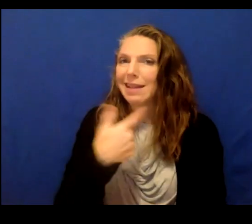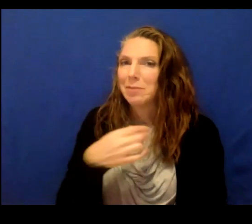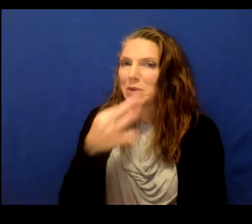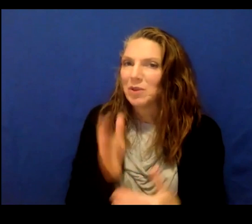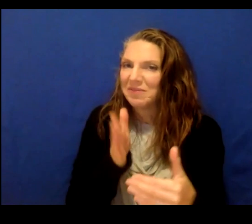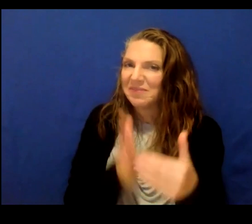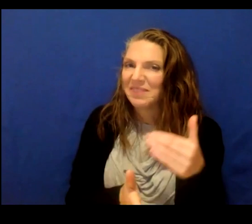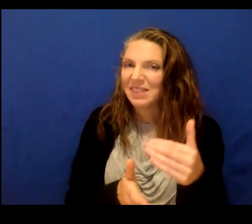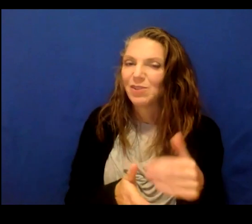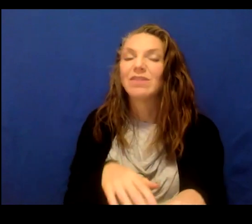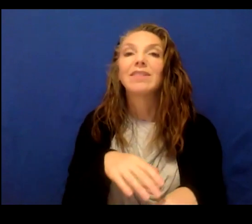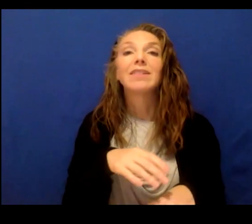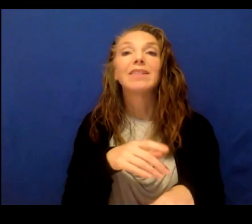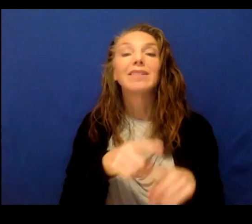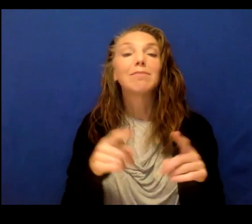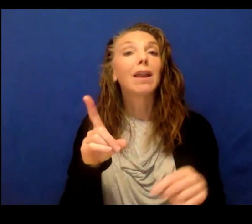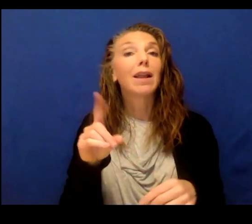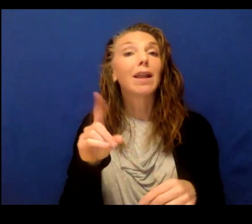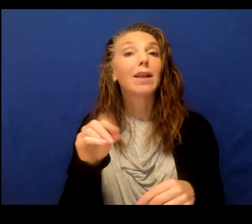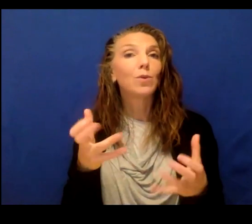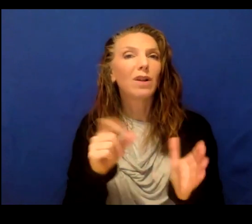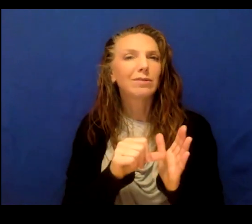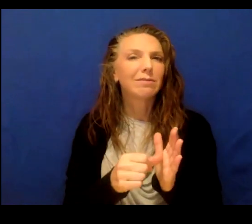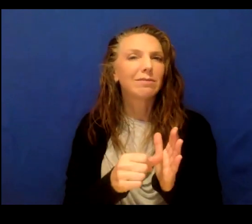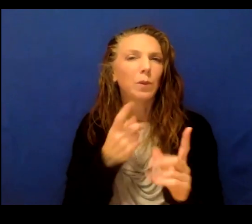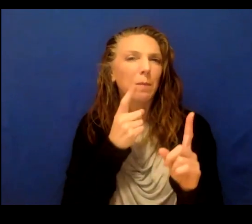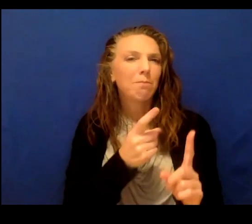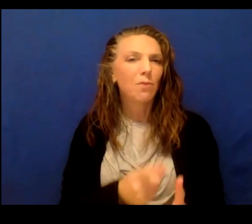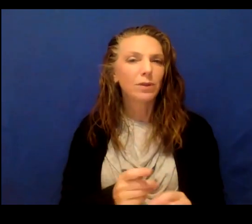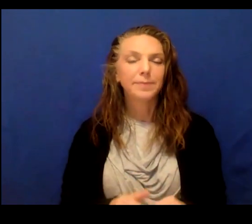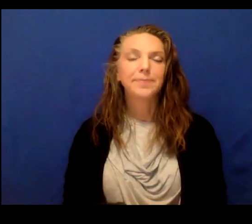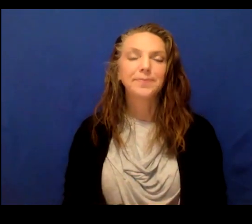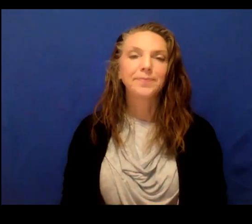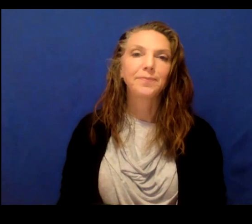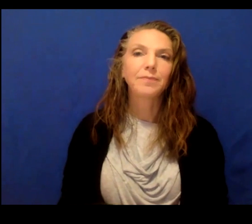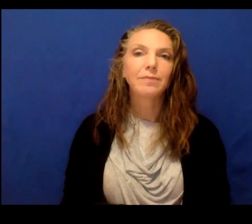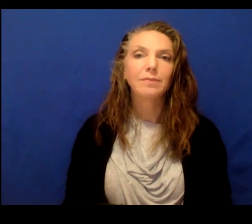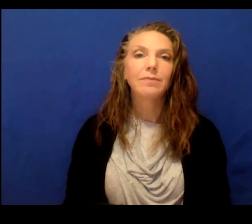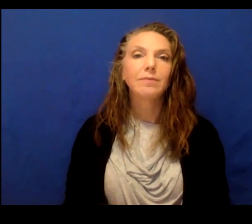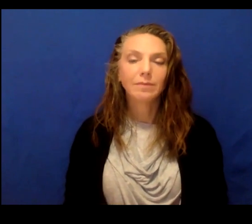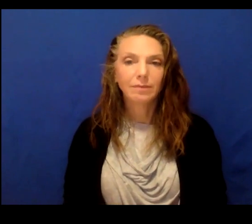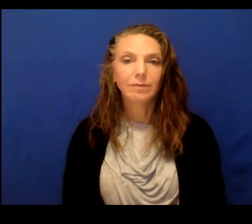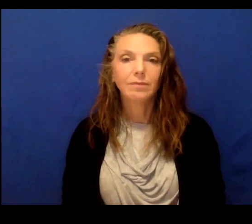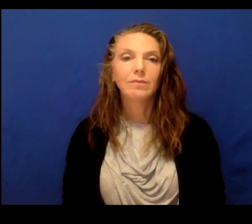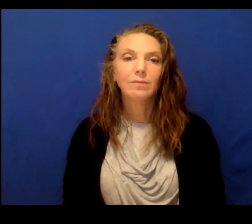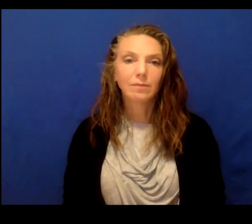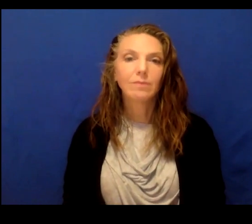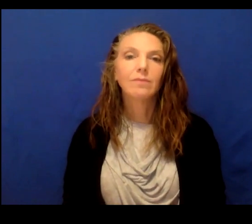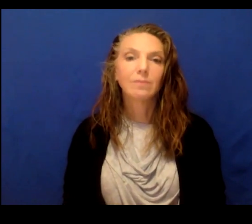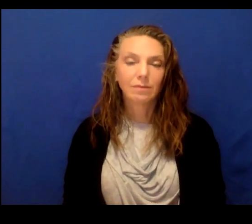want to make a few more points. And the way that